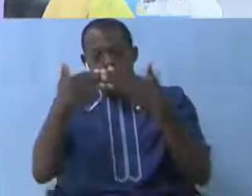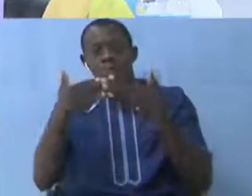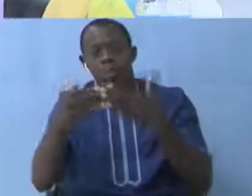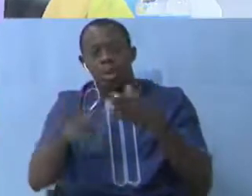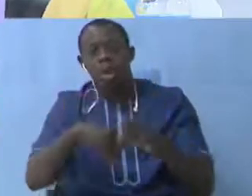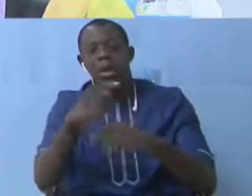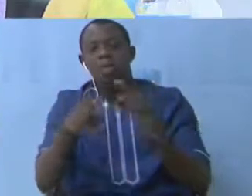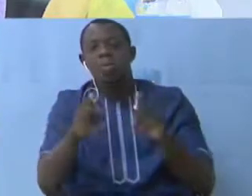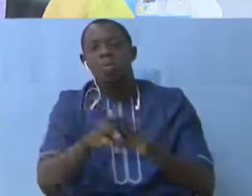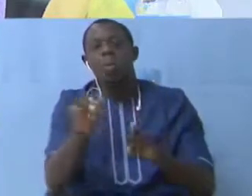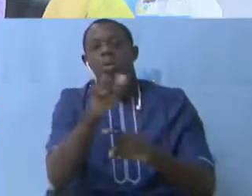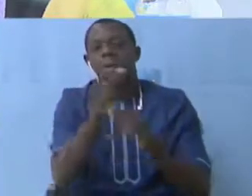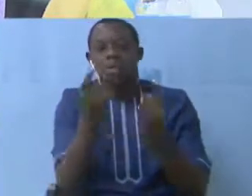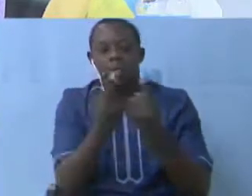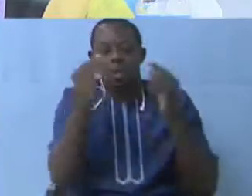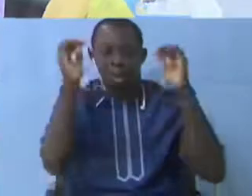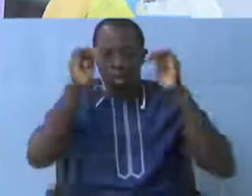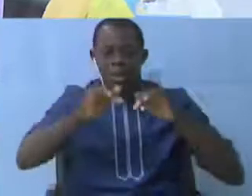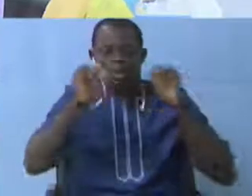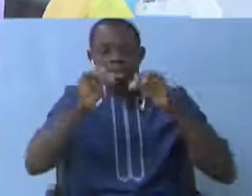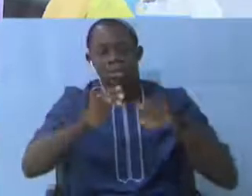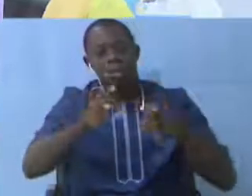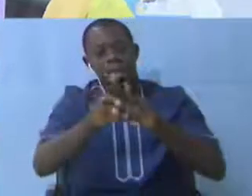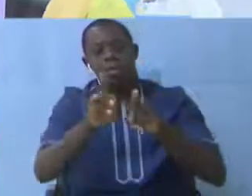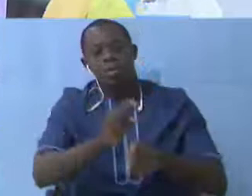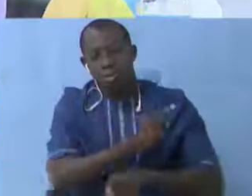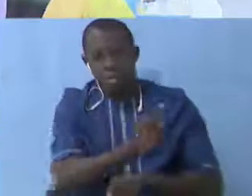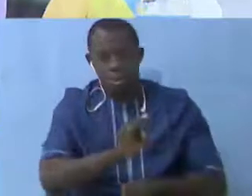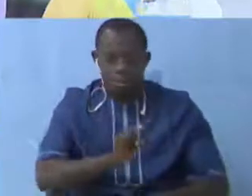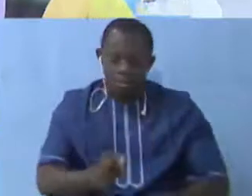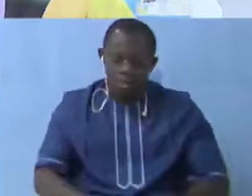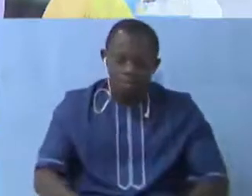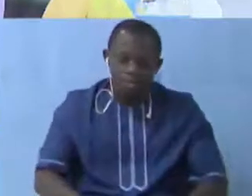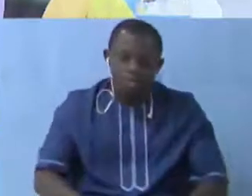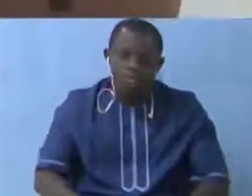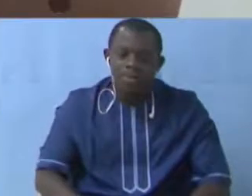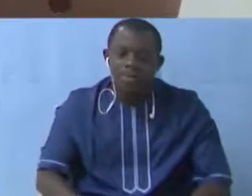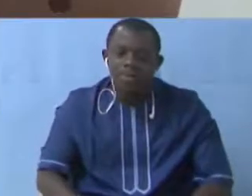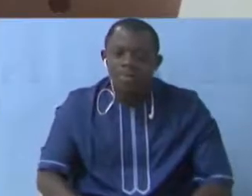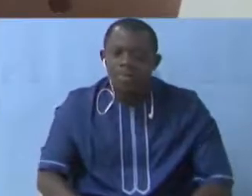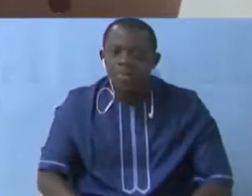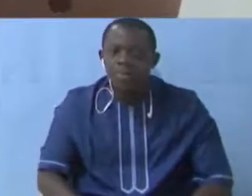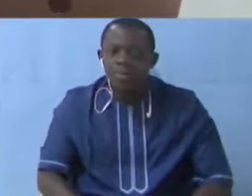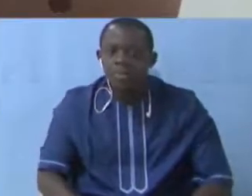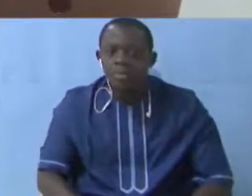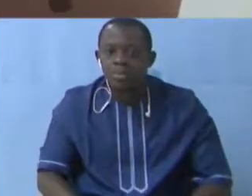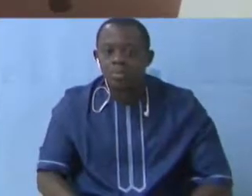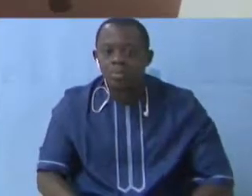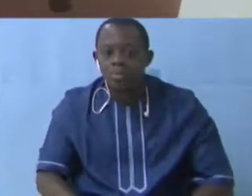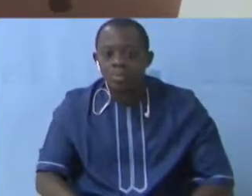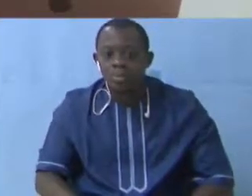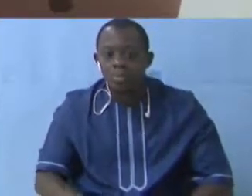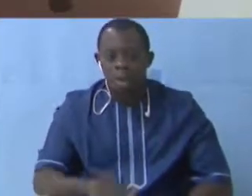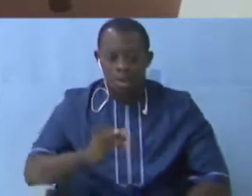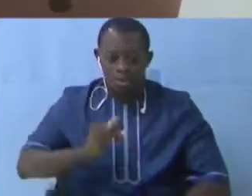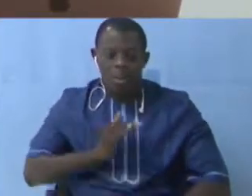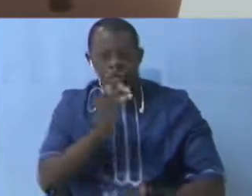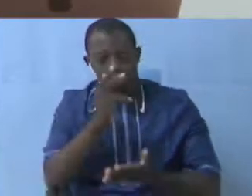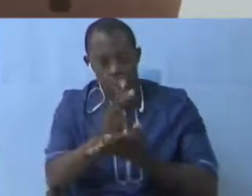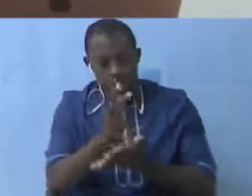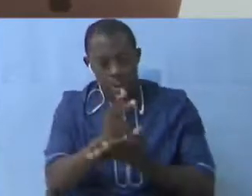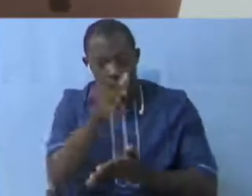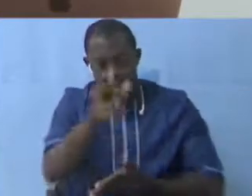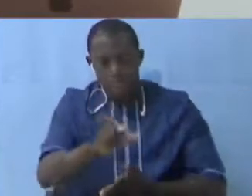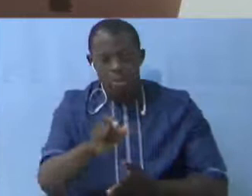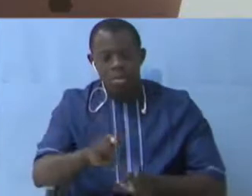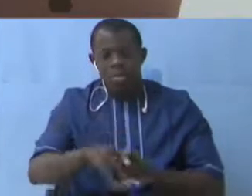ay meeting yenn ci ak ñoom. So, Madam Witness, it is correct to say that your organization,